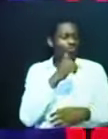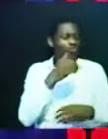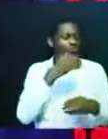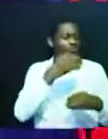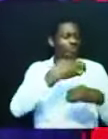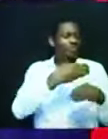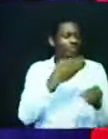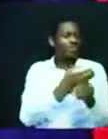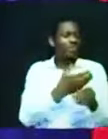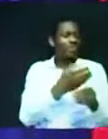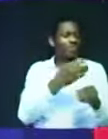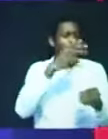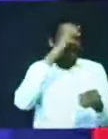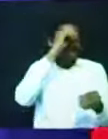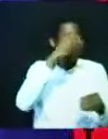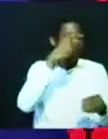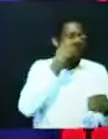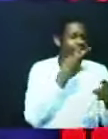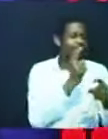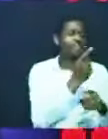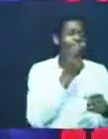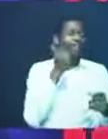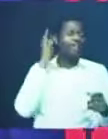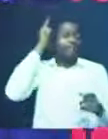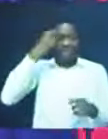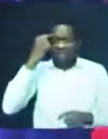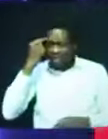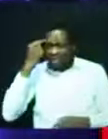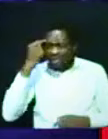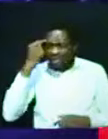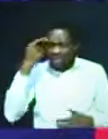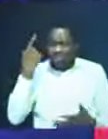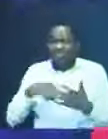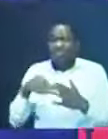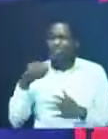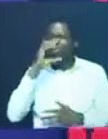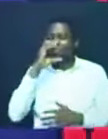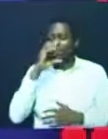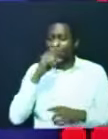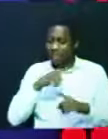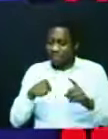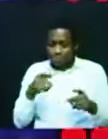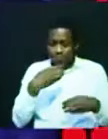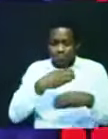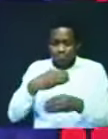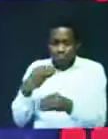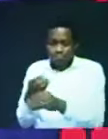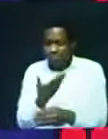Proverbs 24 verse 3.